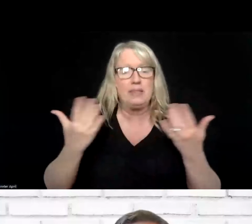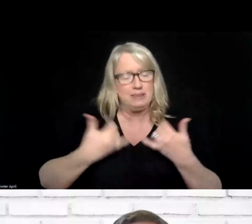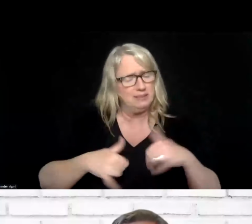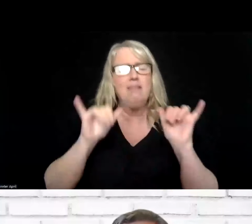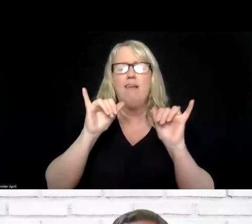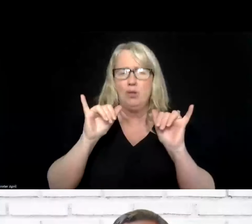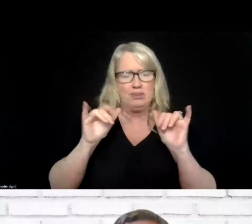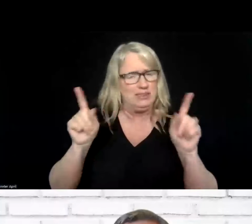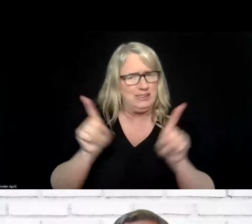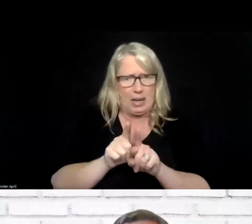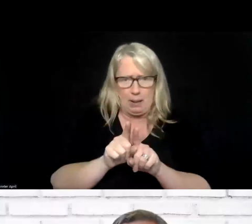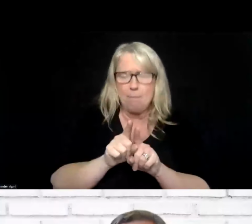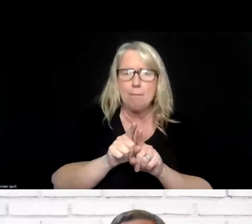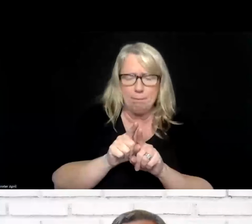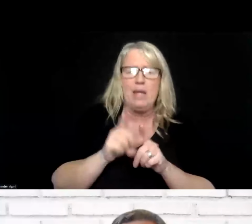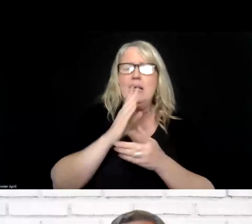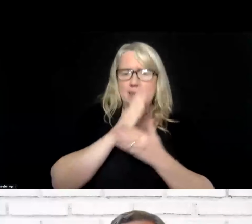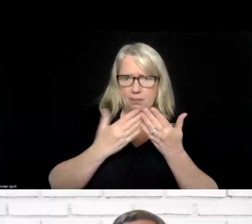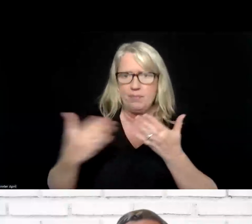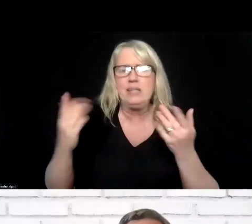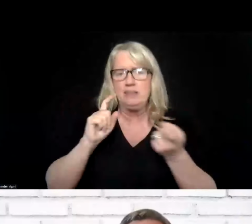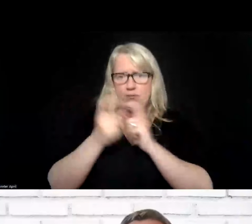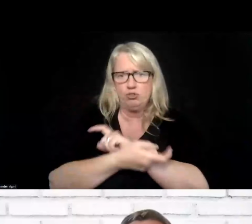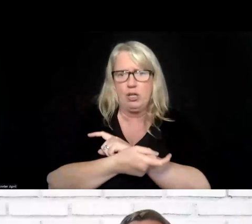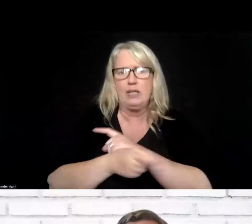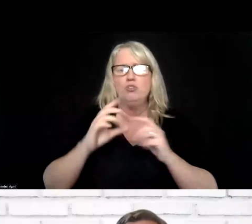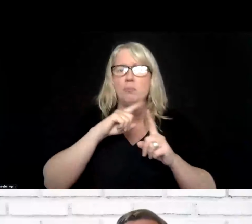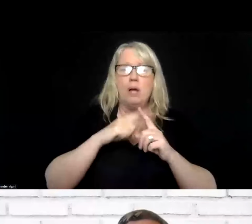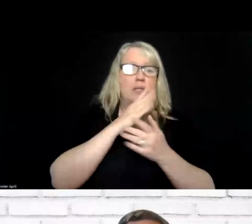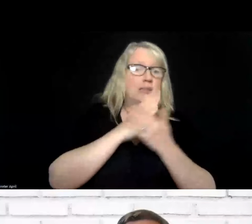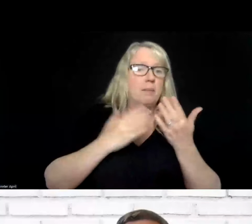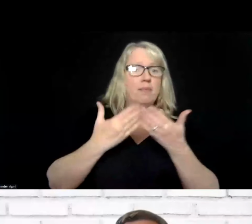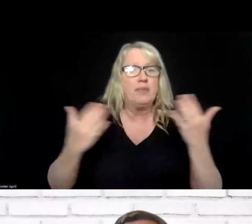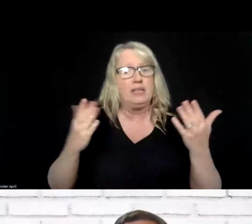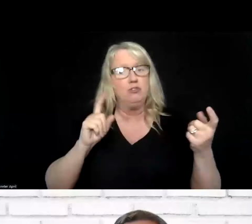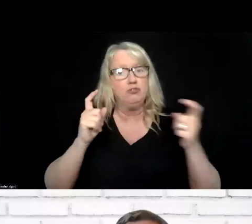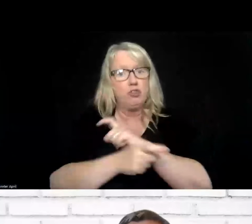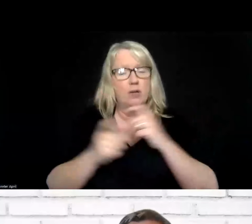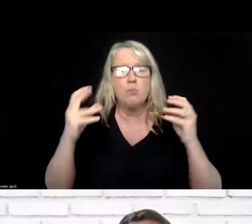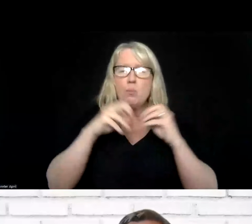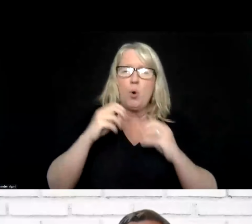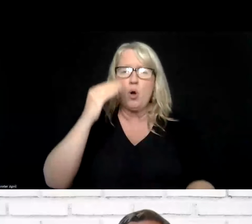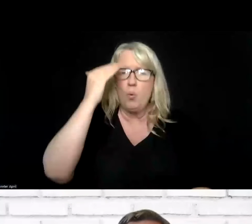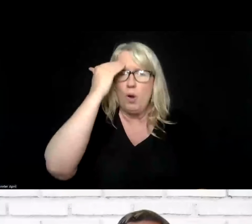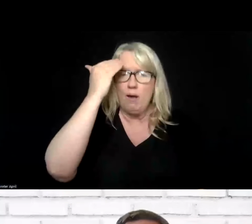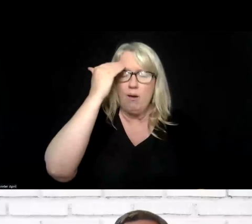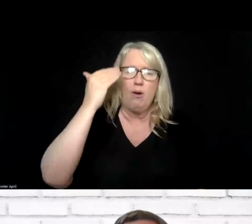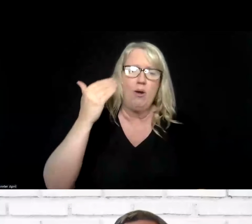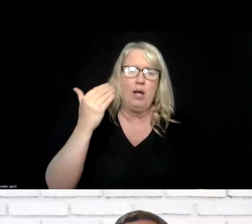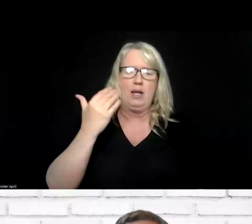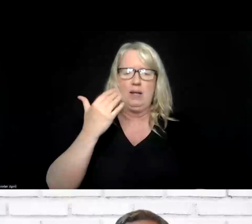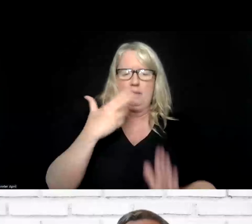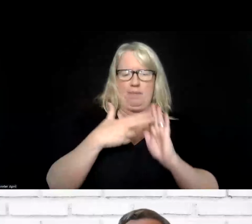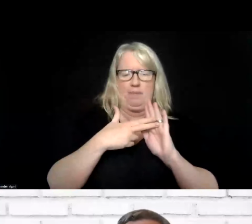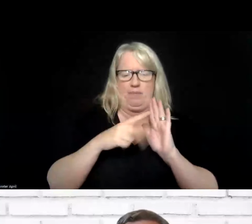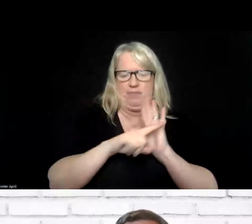the same, and yet some things that have changed for the positive. So some of the things are the same, is just, you know, being aware that this is not this stigma